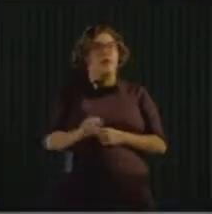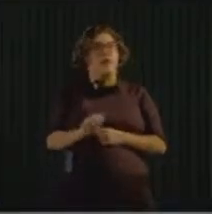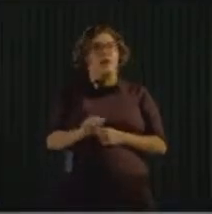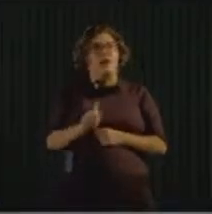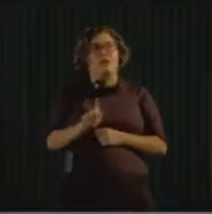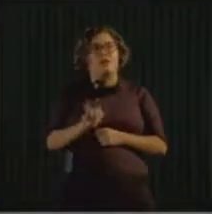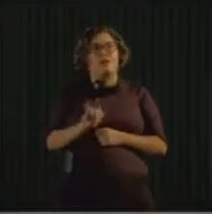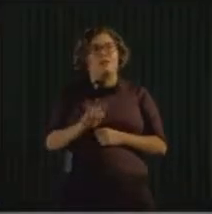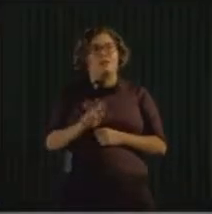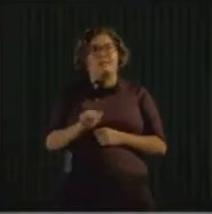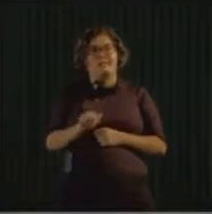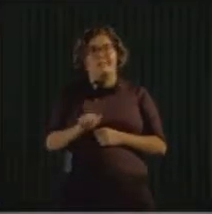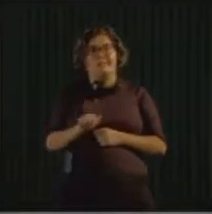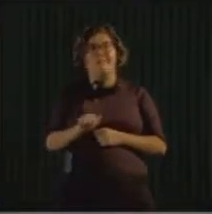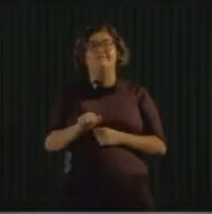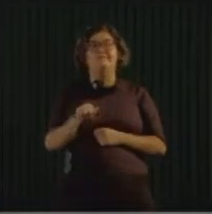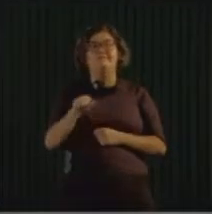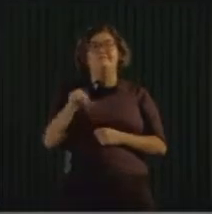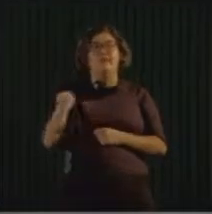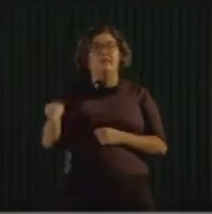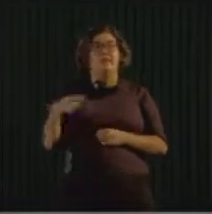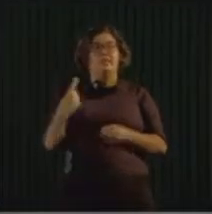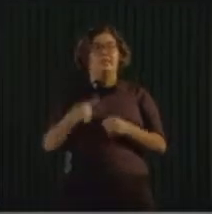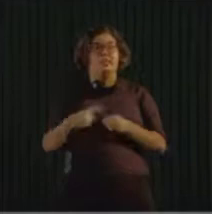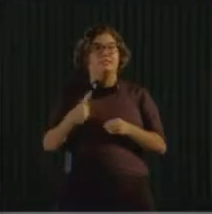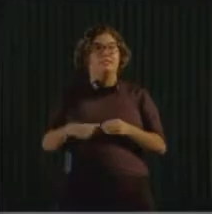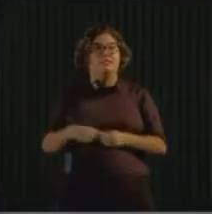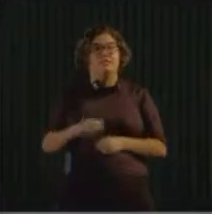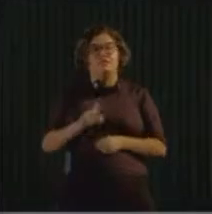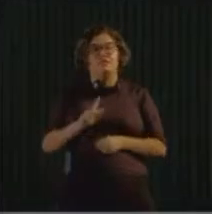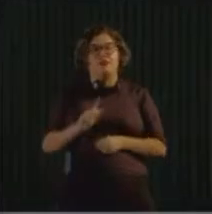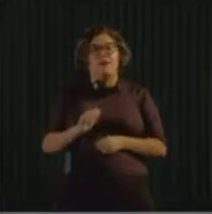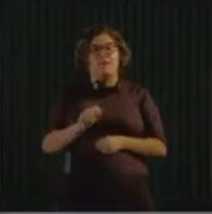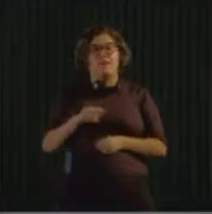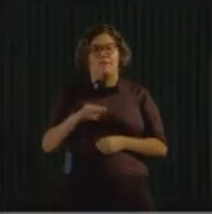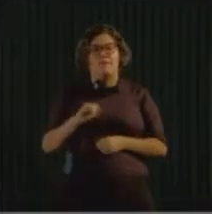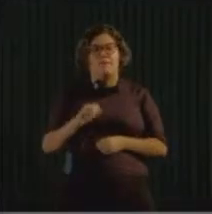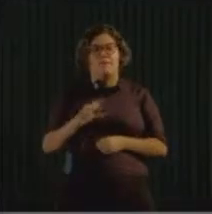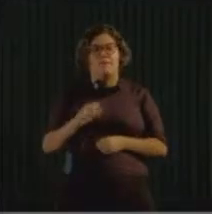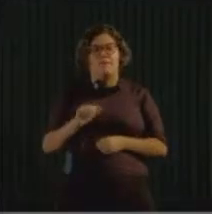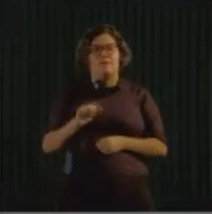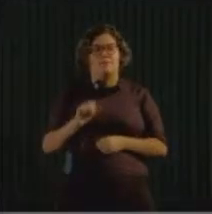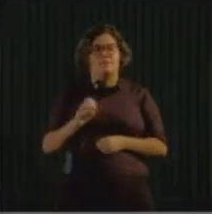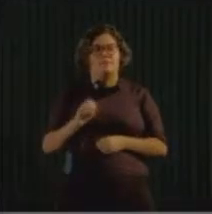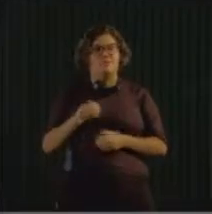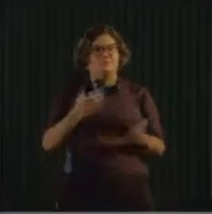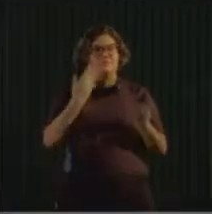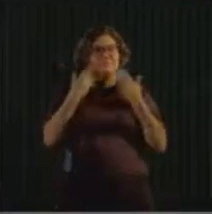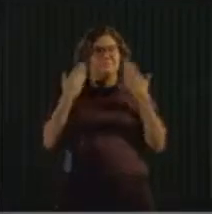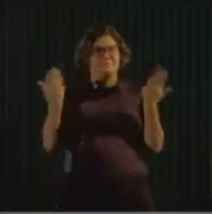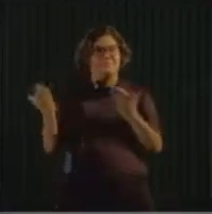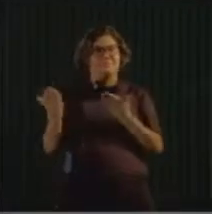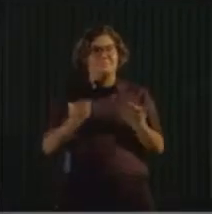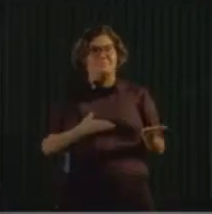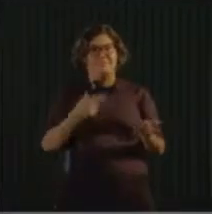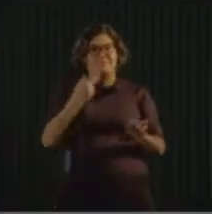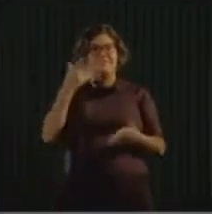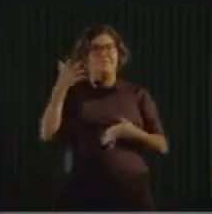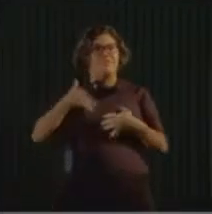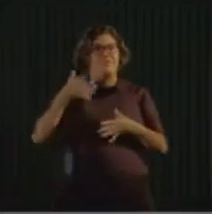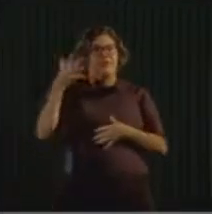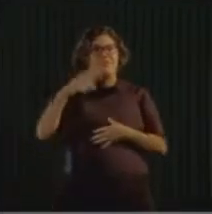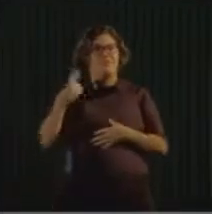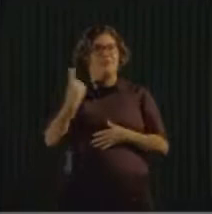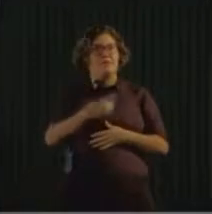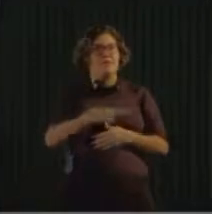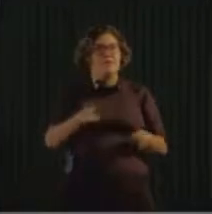Akira Sakano, que vem da cidade de Kamikatzu. Akira, se apresenta e fala para a